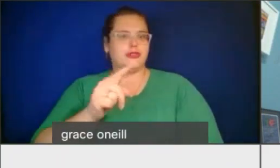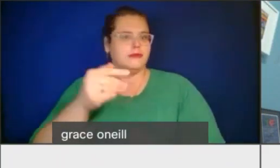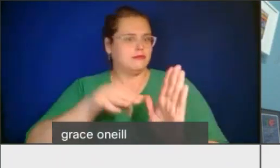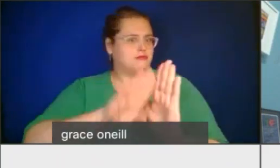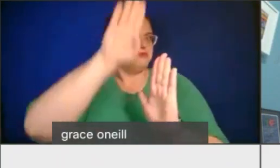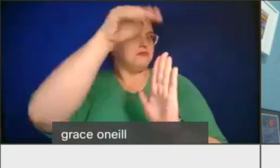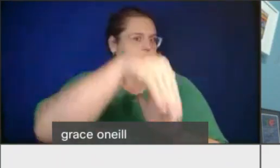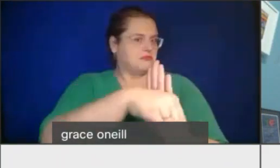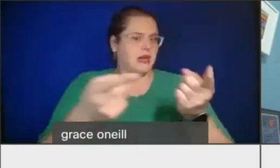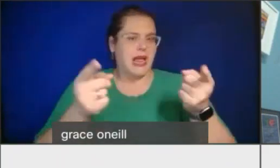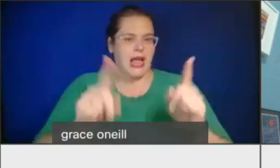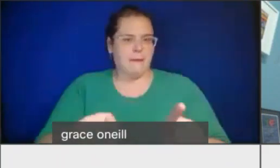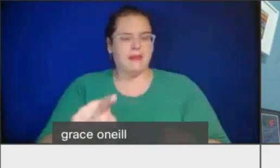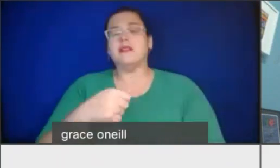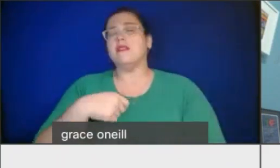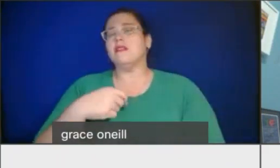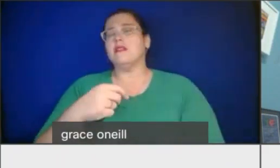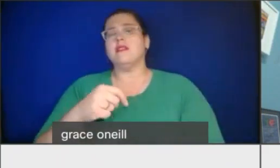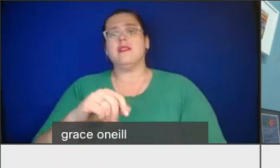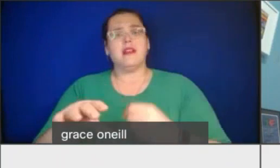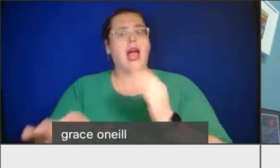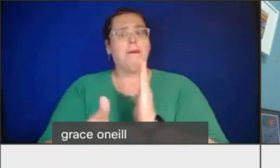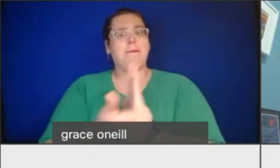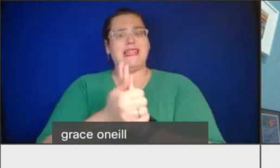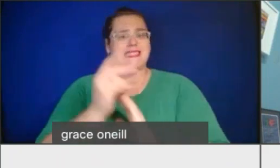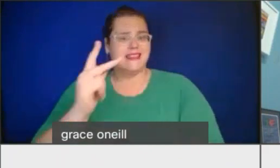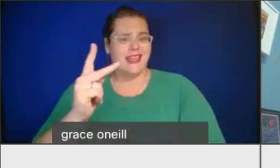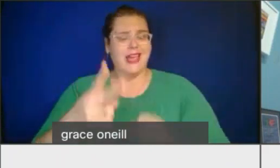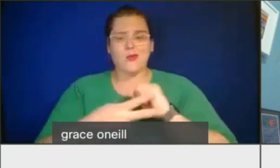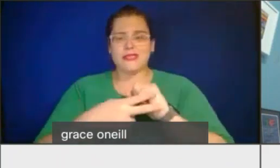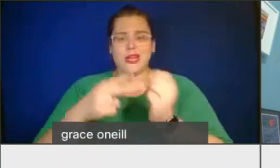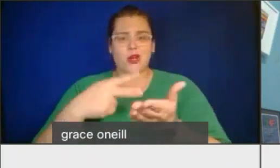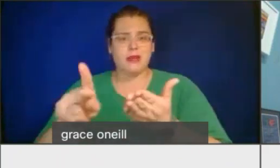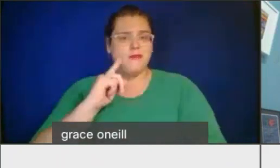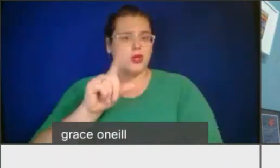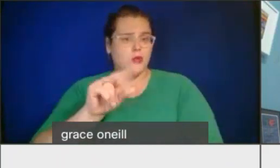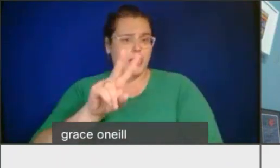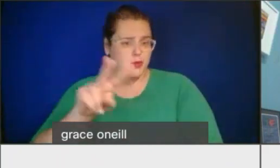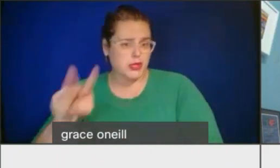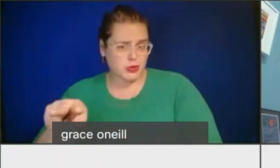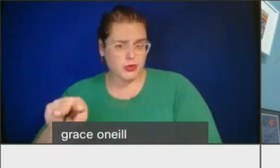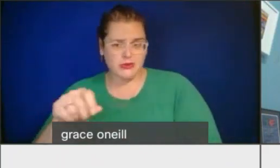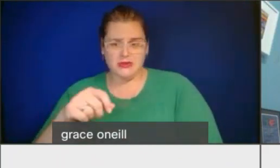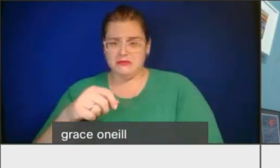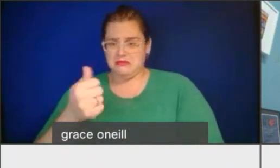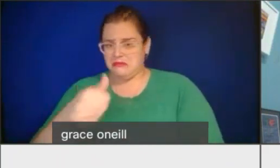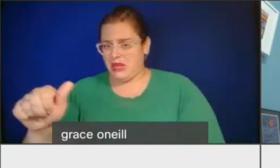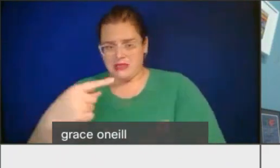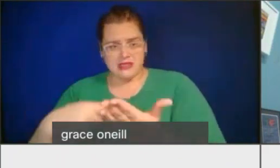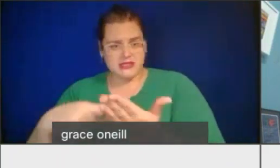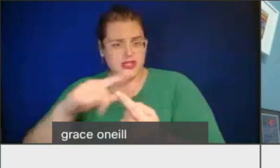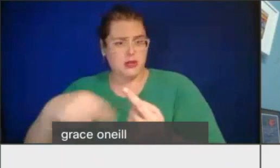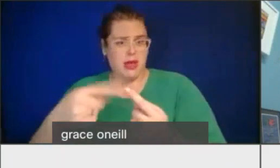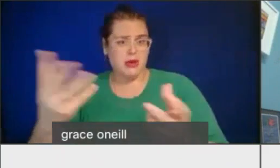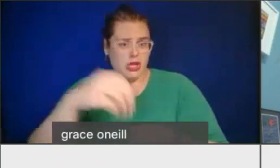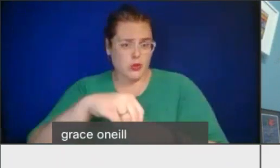for 2022? Retainer rates were included for 2022 in the most recent transmittal, but I don't